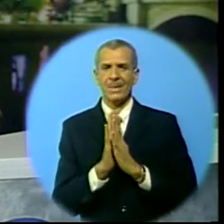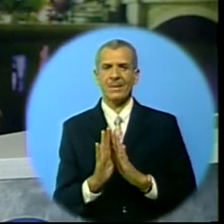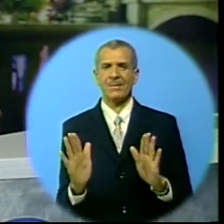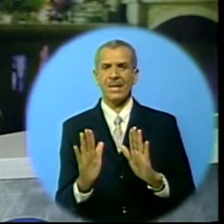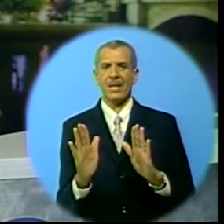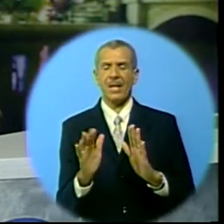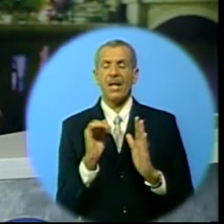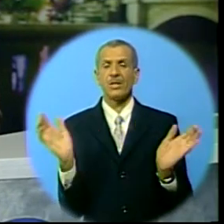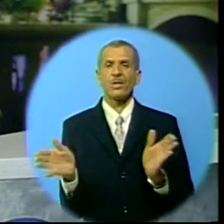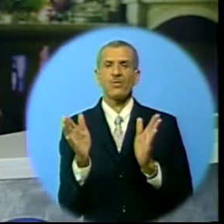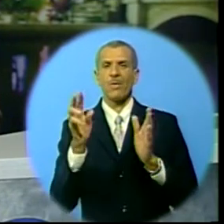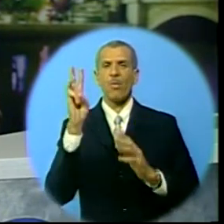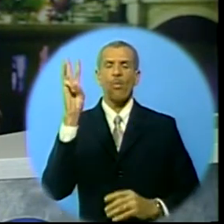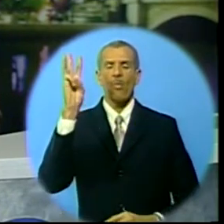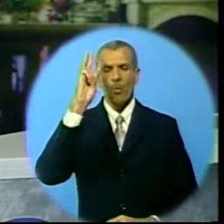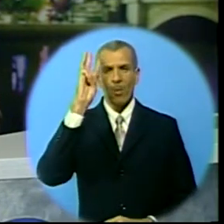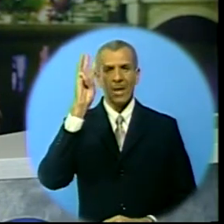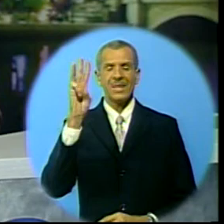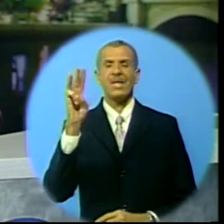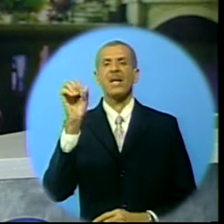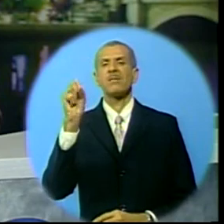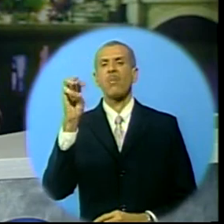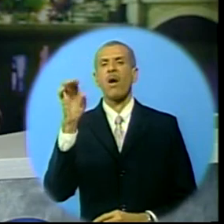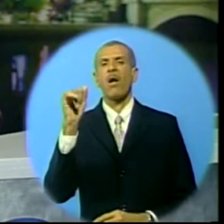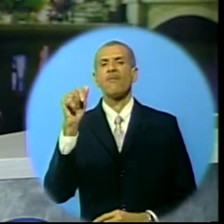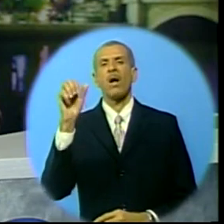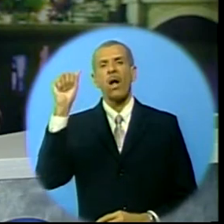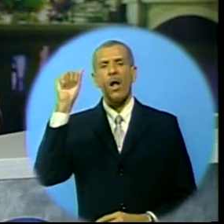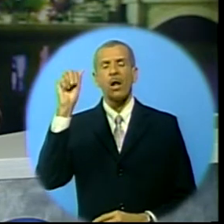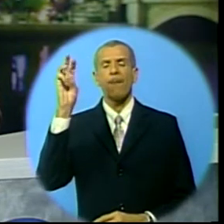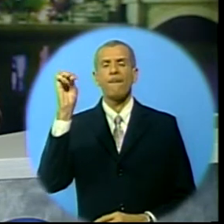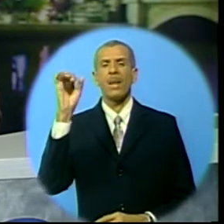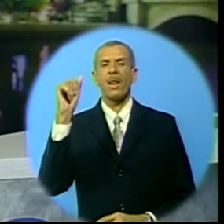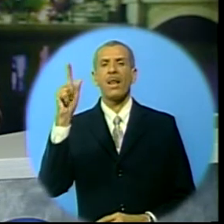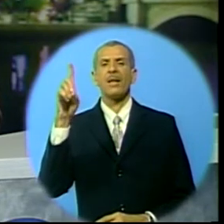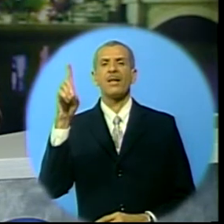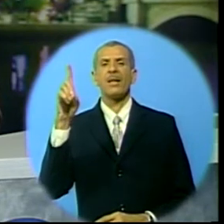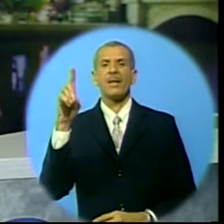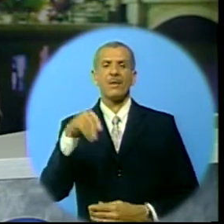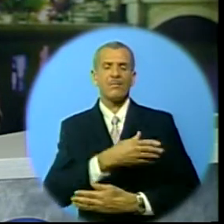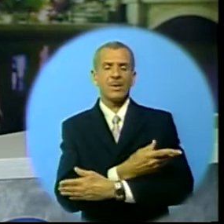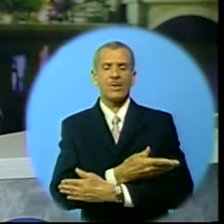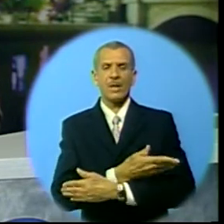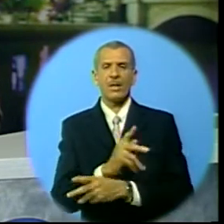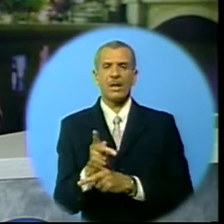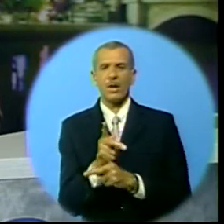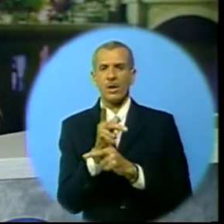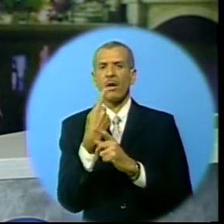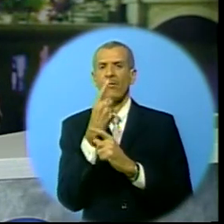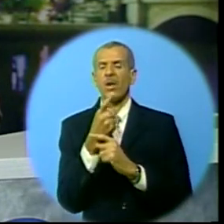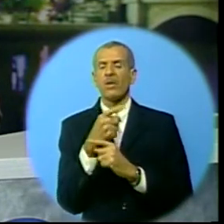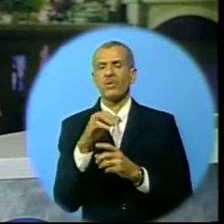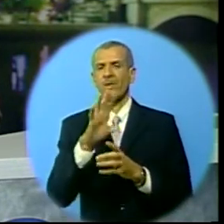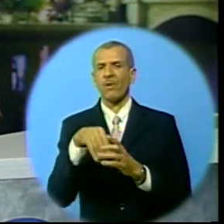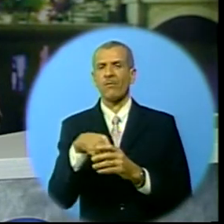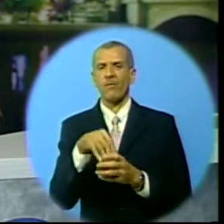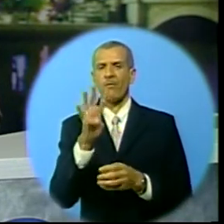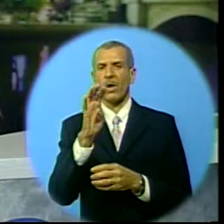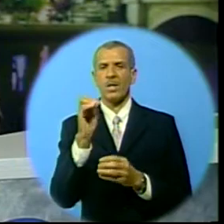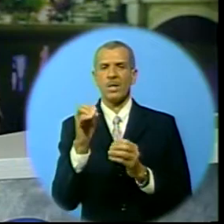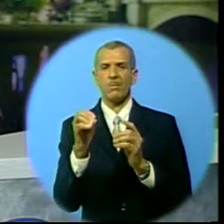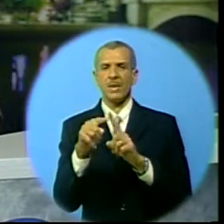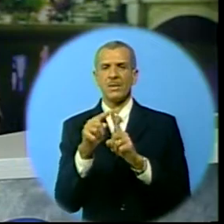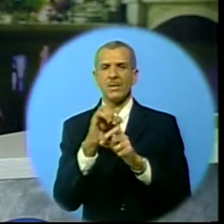from Wendy Small, principal of the Olga Miller Nursery, who has been in the teaching service for over 40 years.